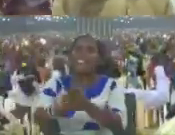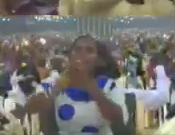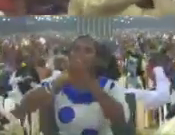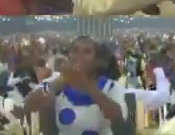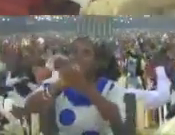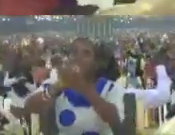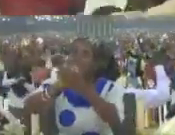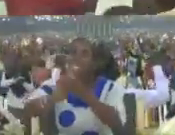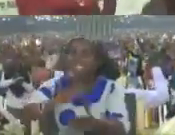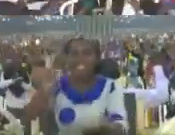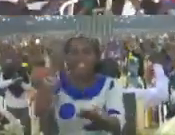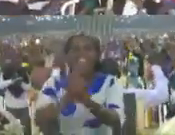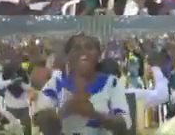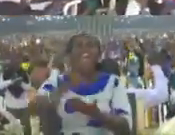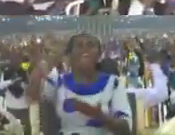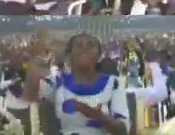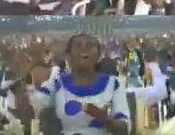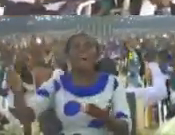Congratulations.